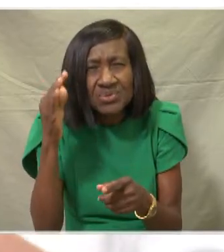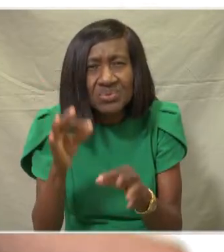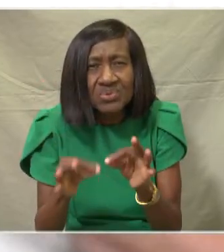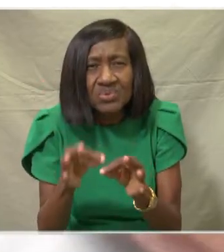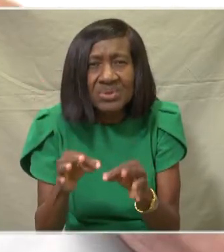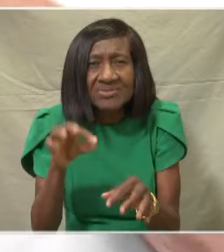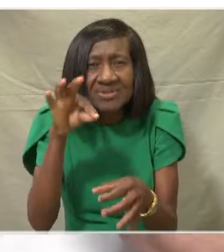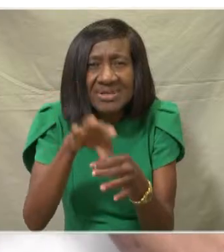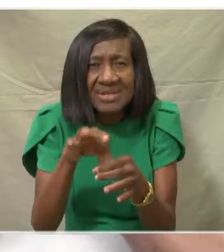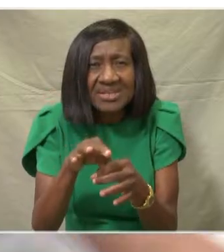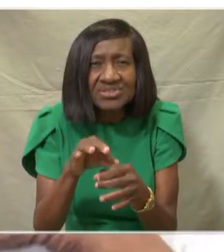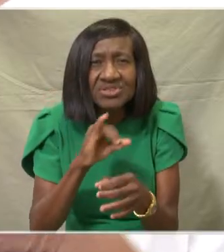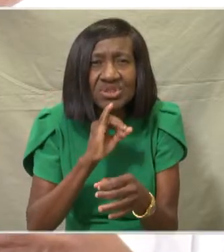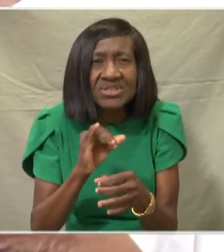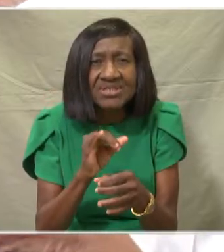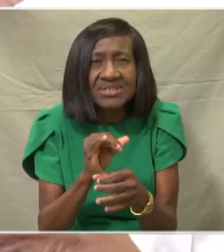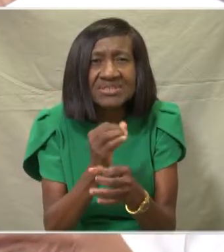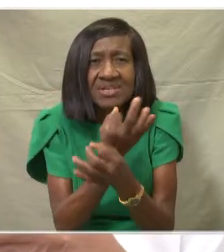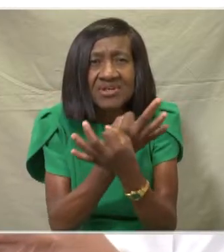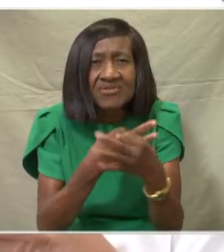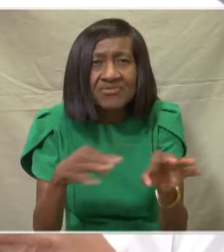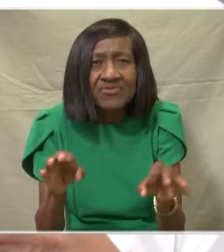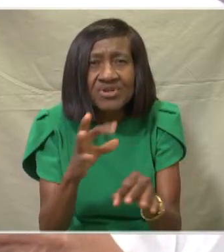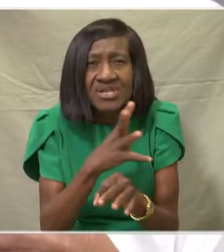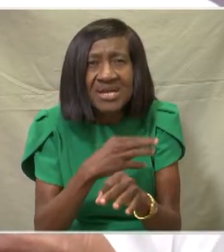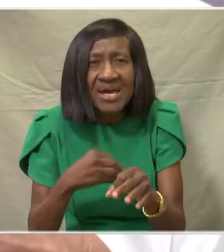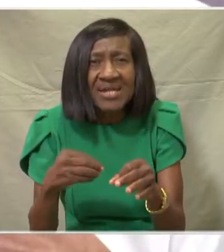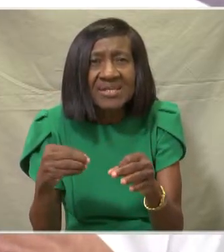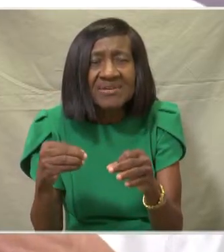there's so much